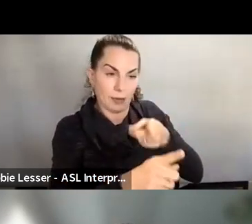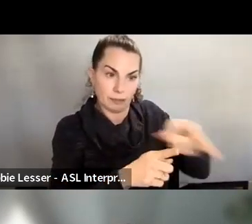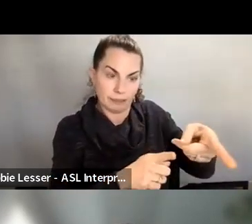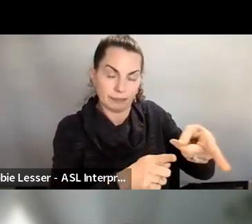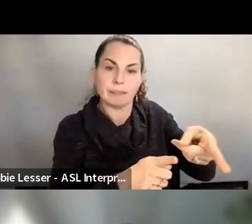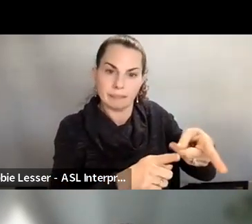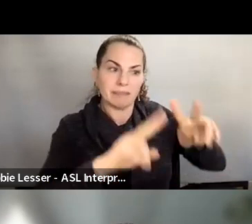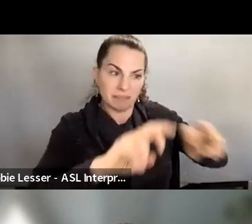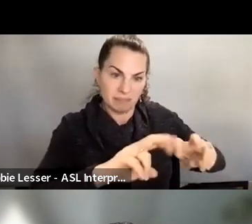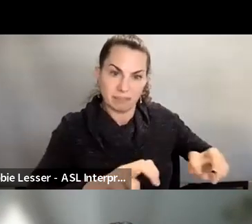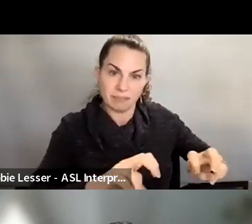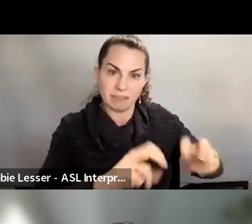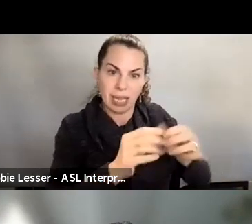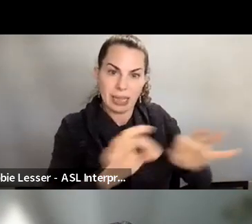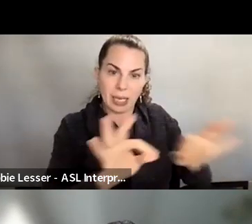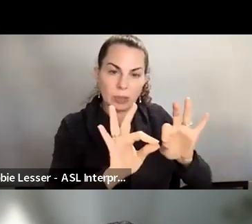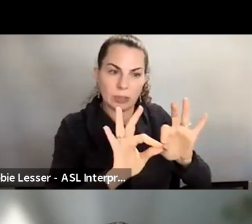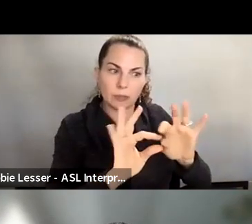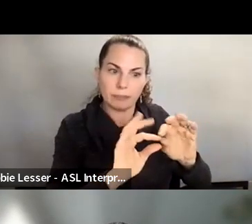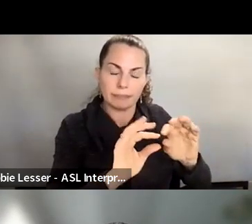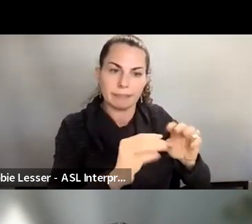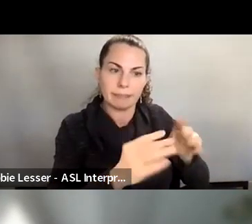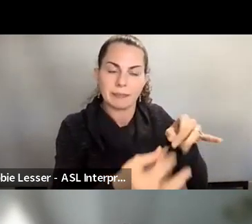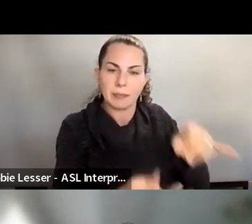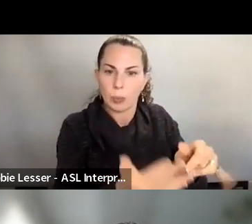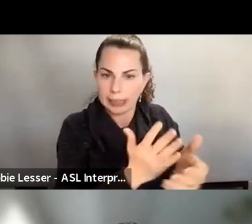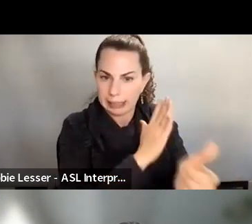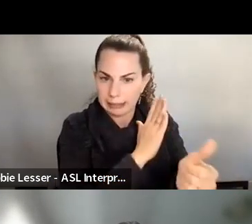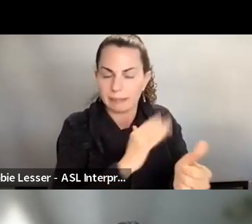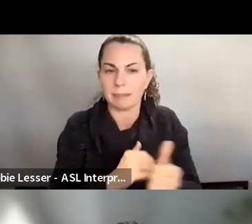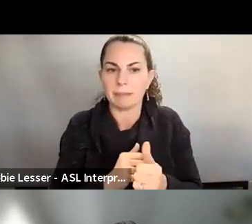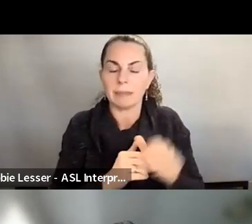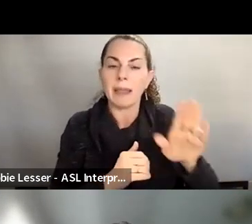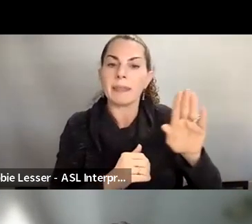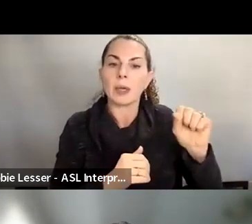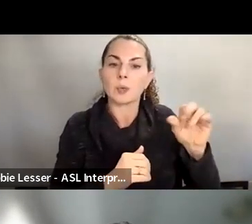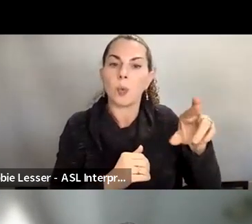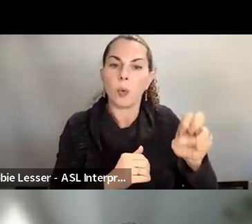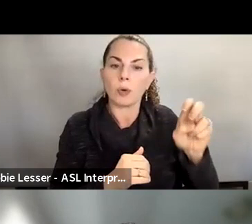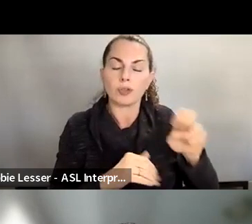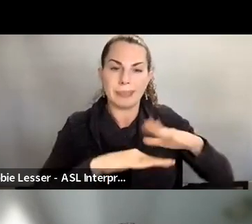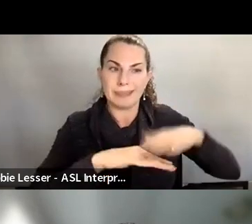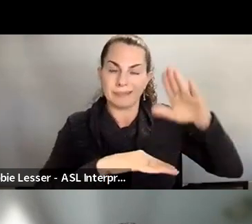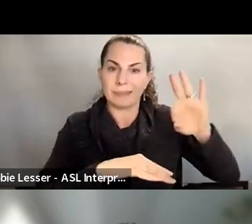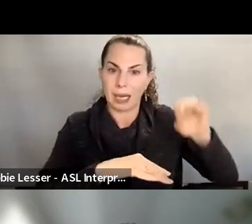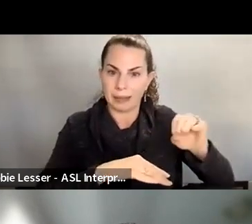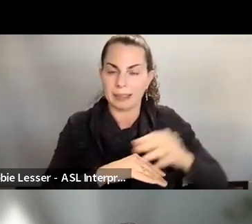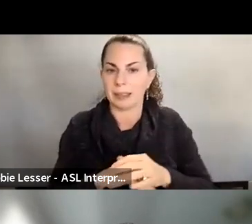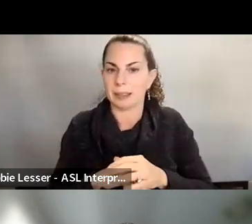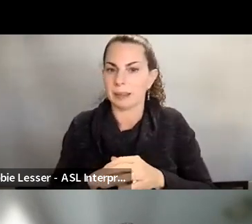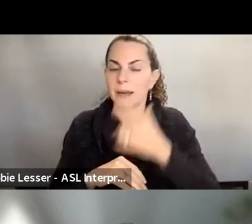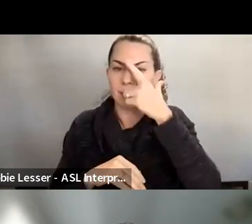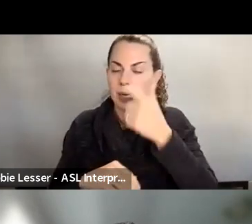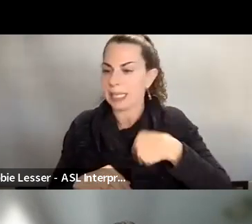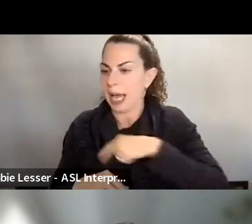a 90 or above, because I worked with very good risk managers that said that the Joint Commission doesn't want B- people taking care of